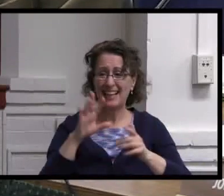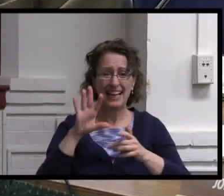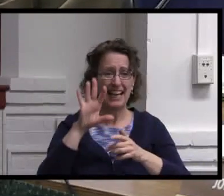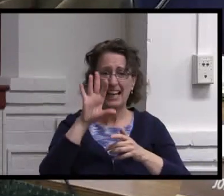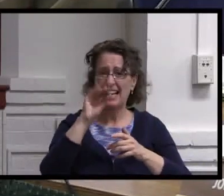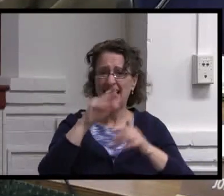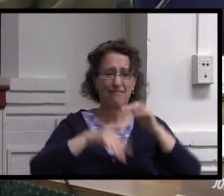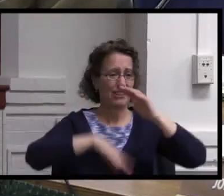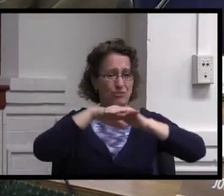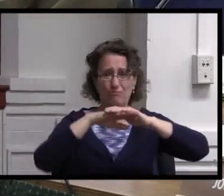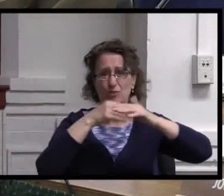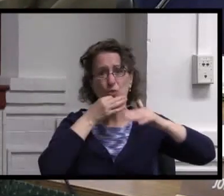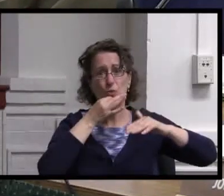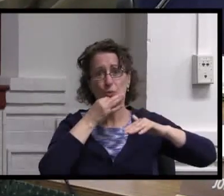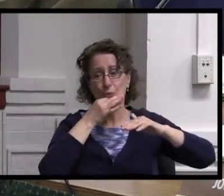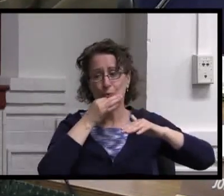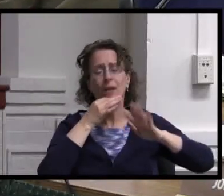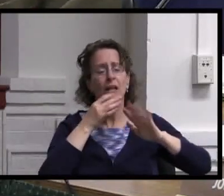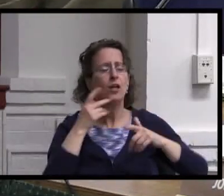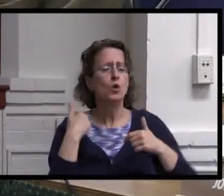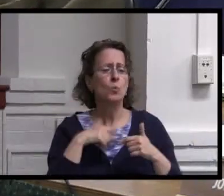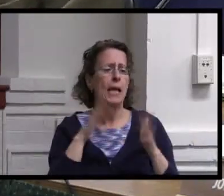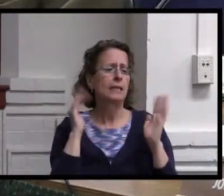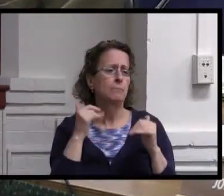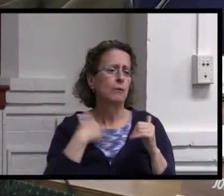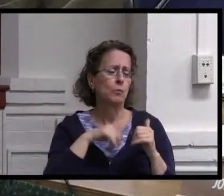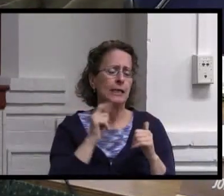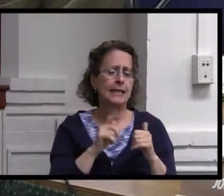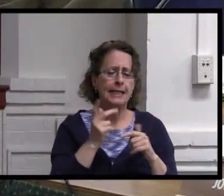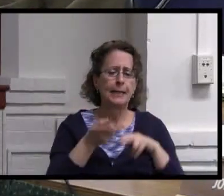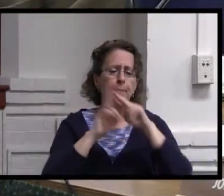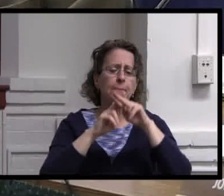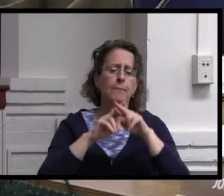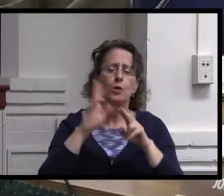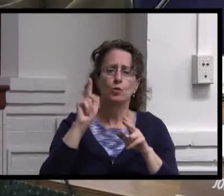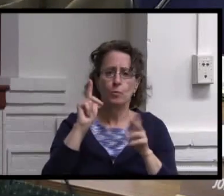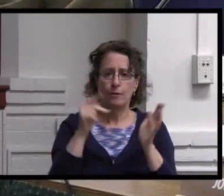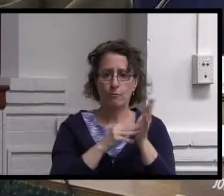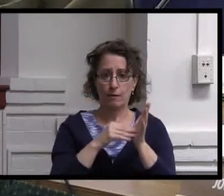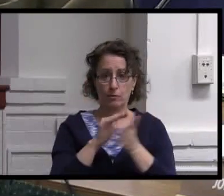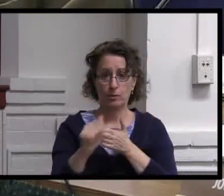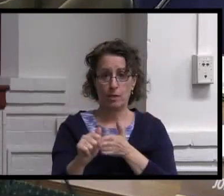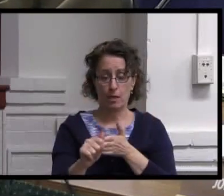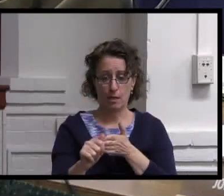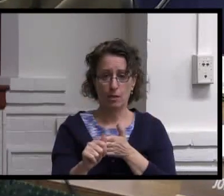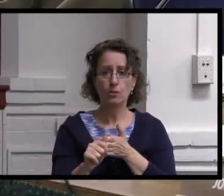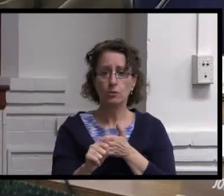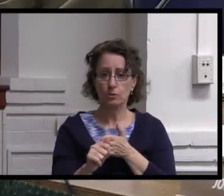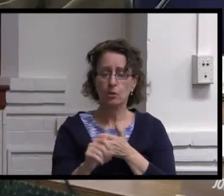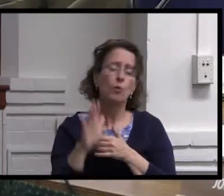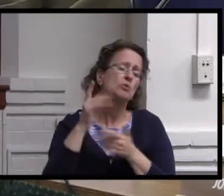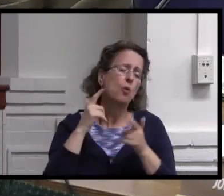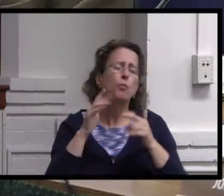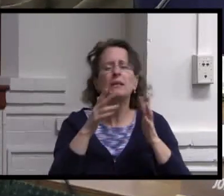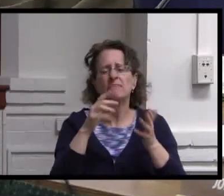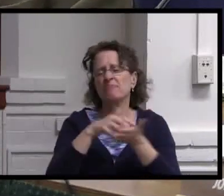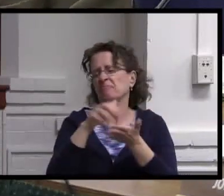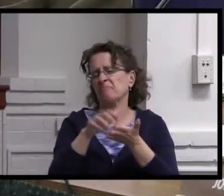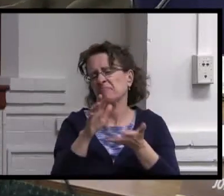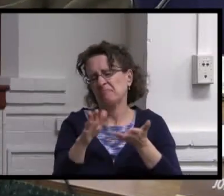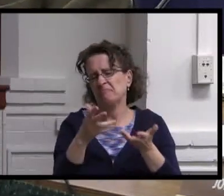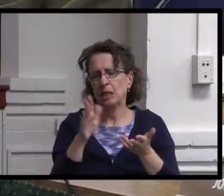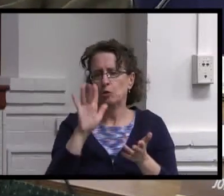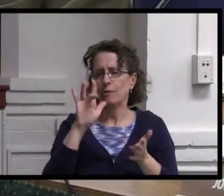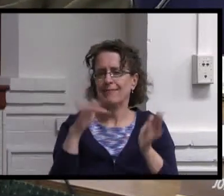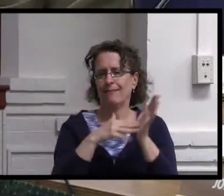that $25,000 will be sufficient. So we are asking for an allocation not to exceed $25,000 so that the new upset